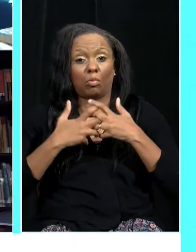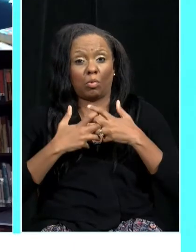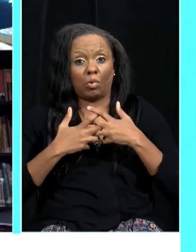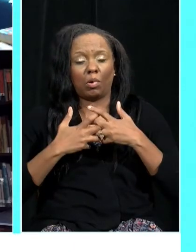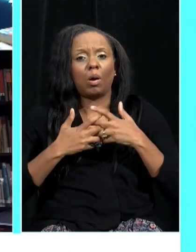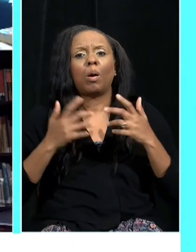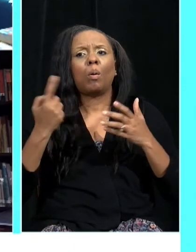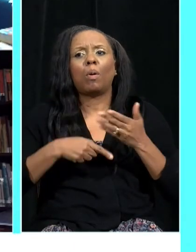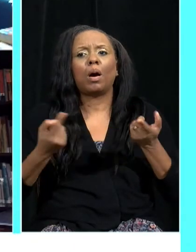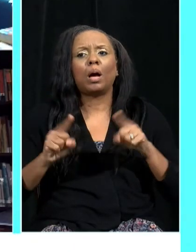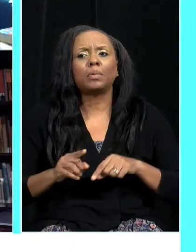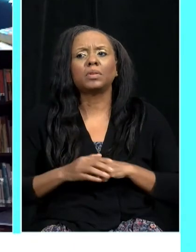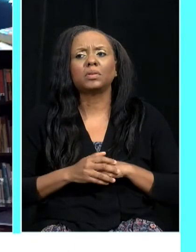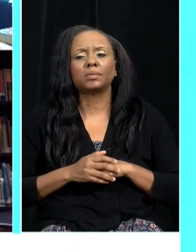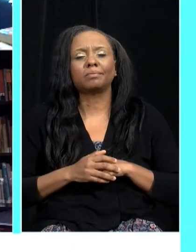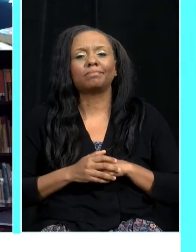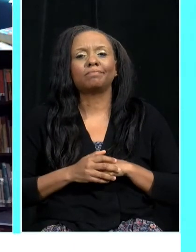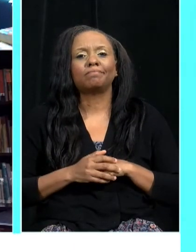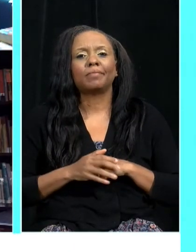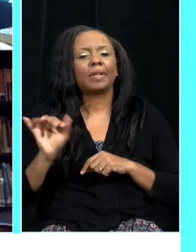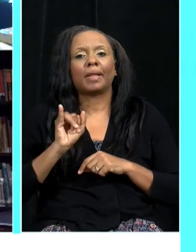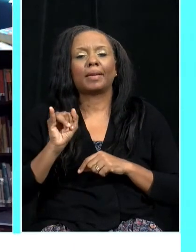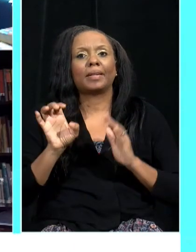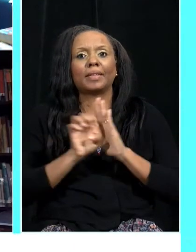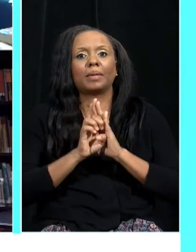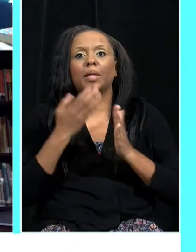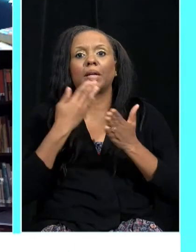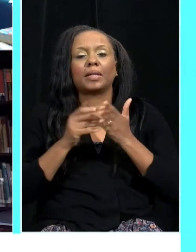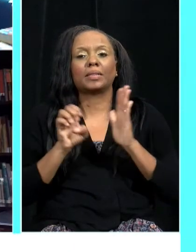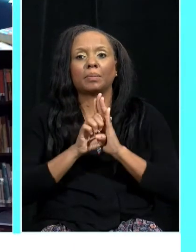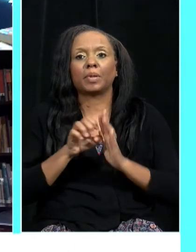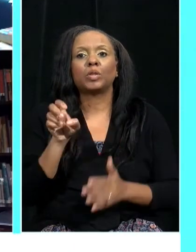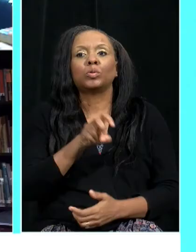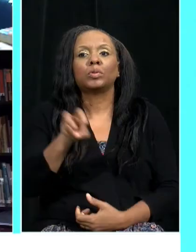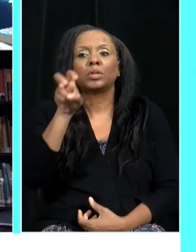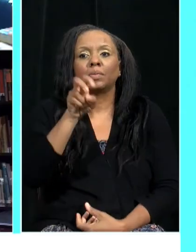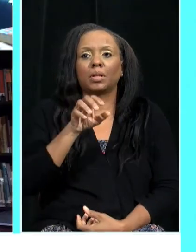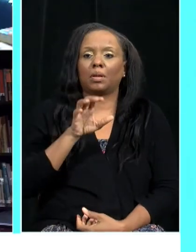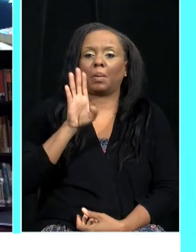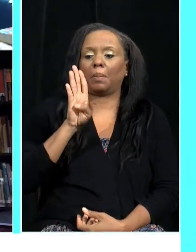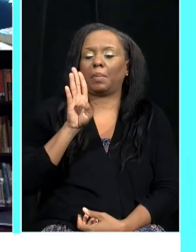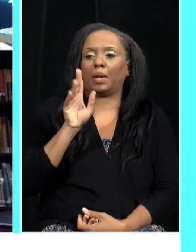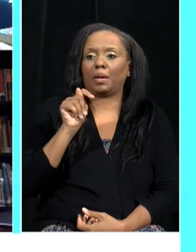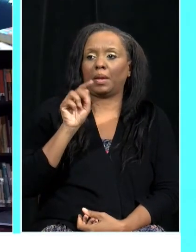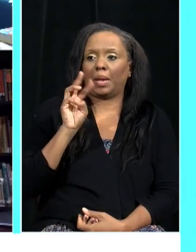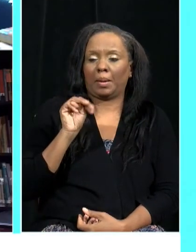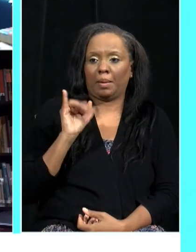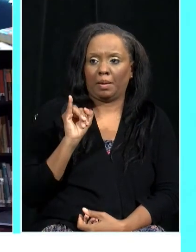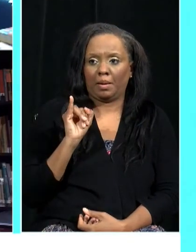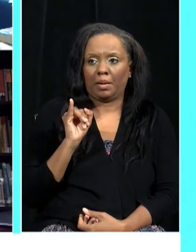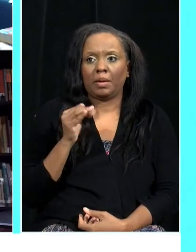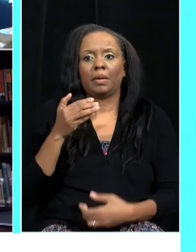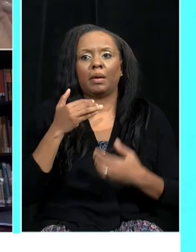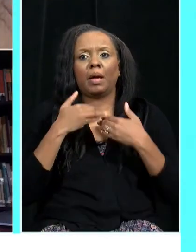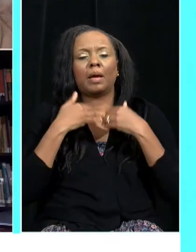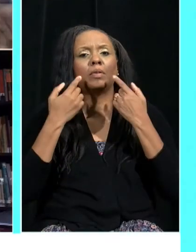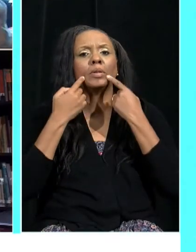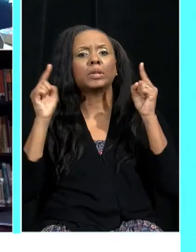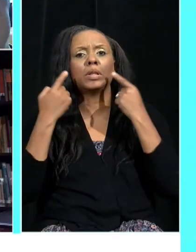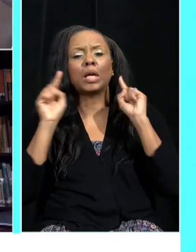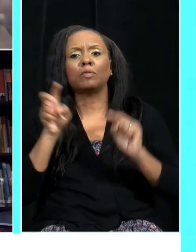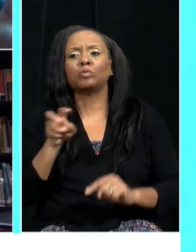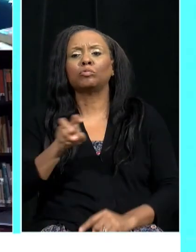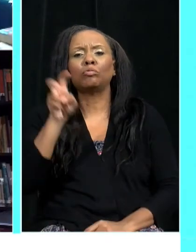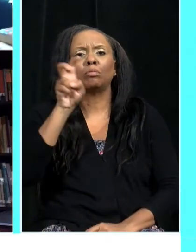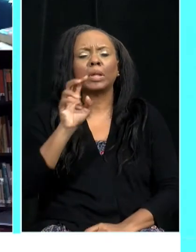the BTMI in its marketing and so on and expenditure, there's a successful tourism industry, if you could put